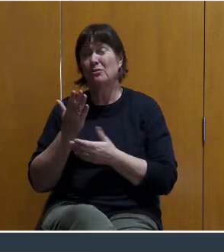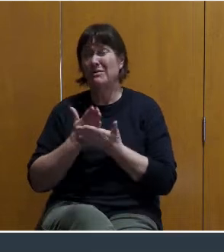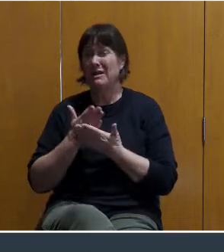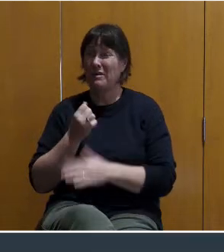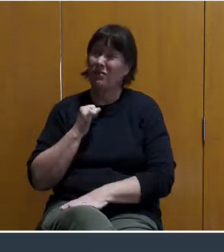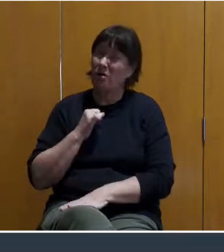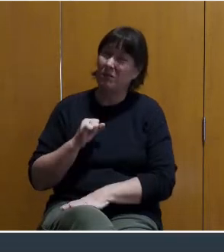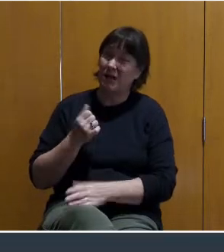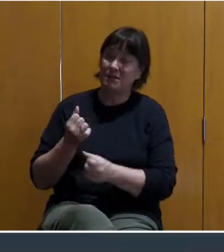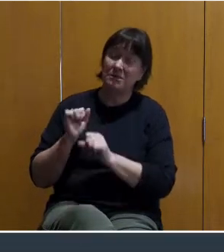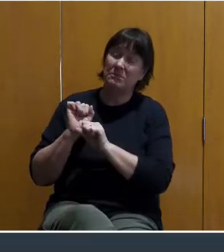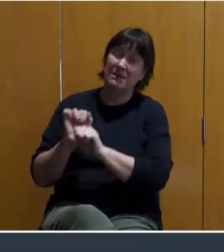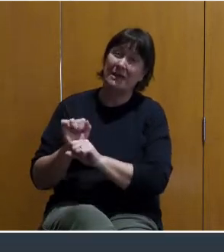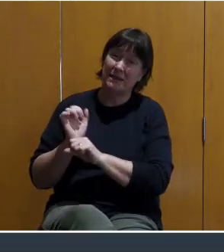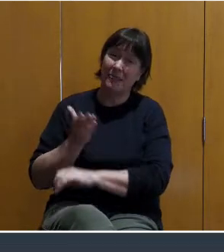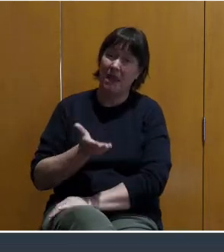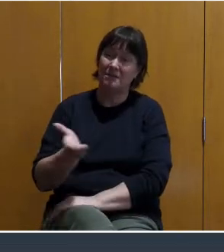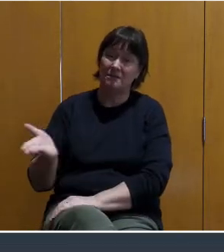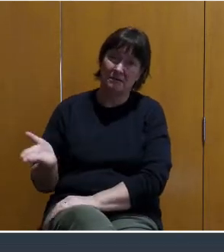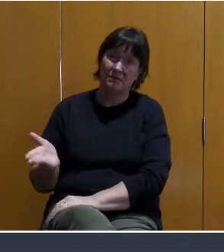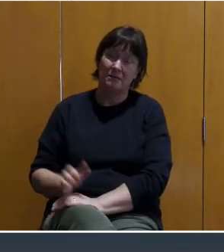obligation to protect what we've got.